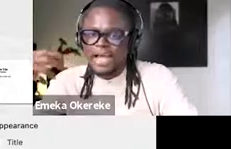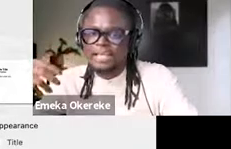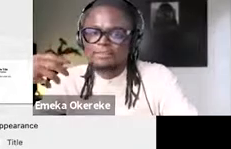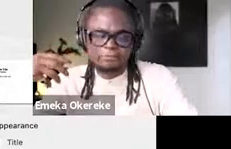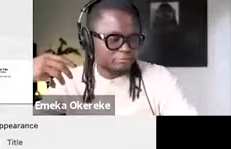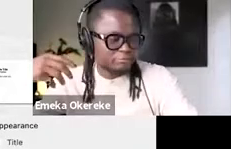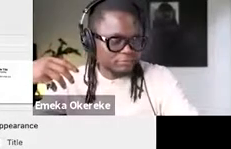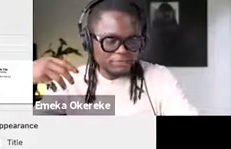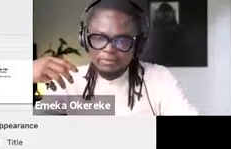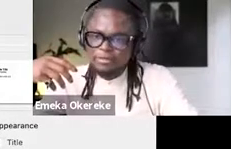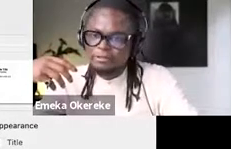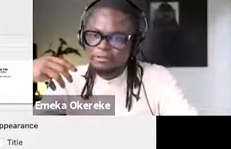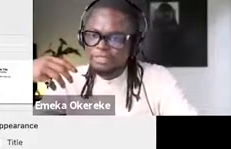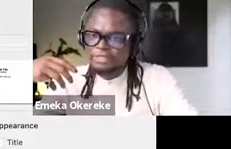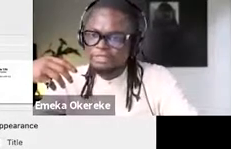the whole idea